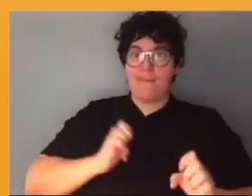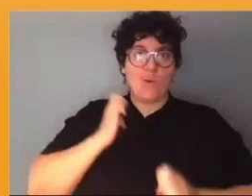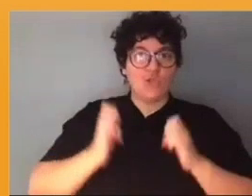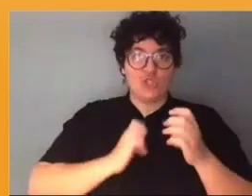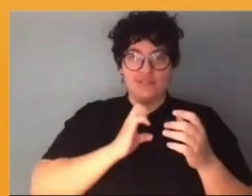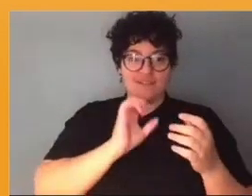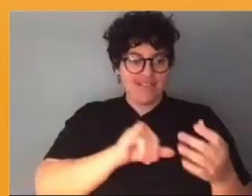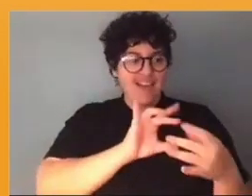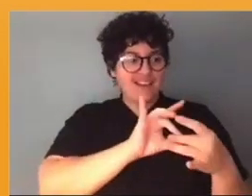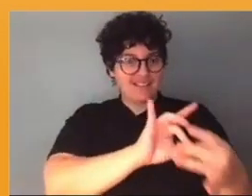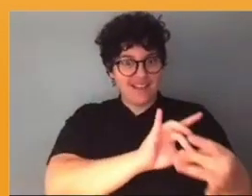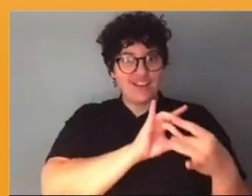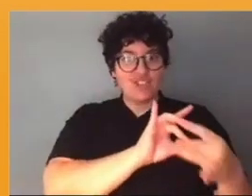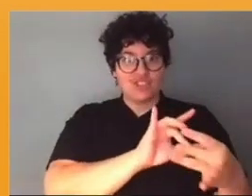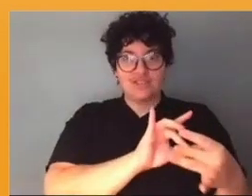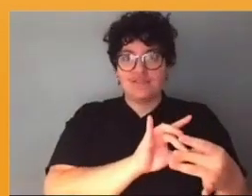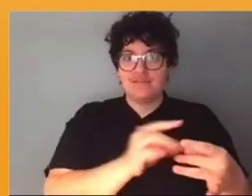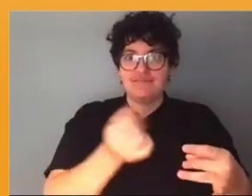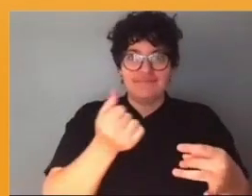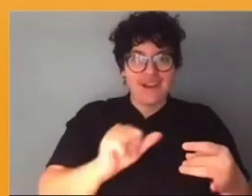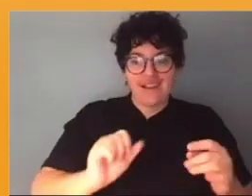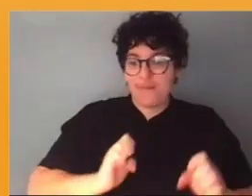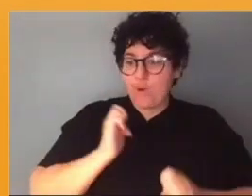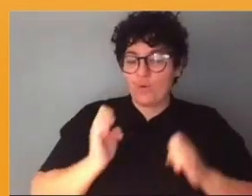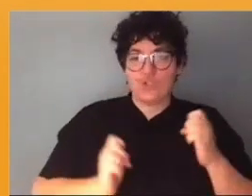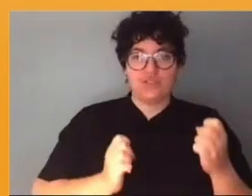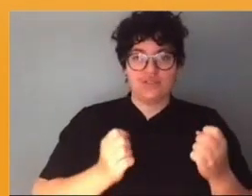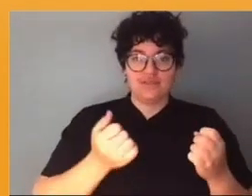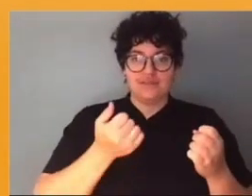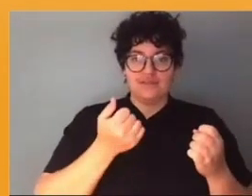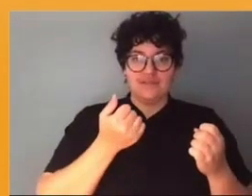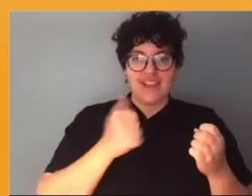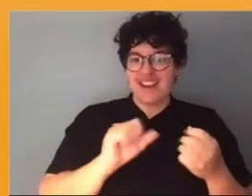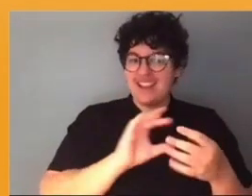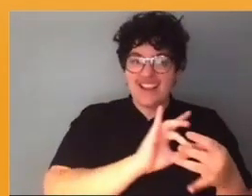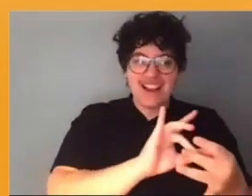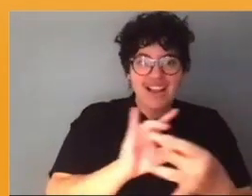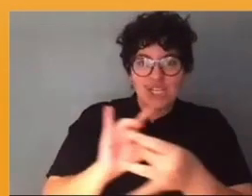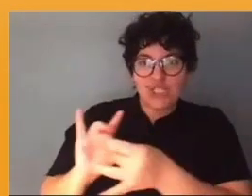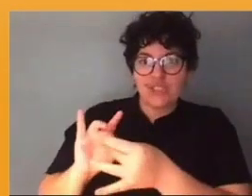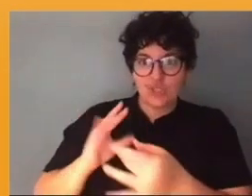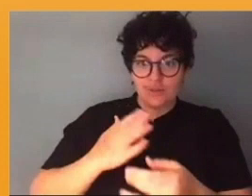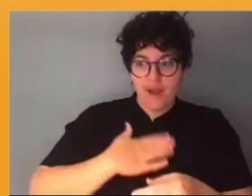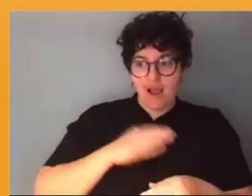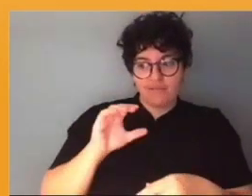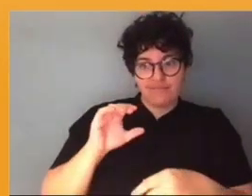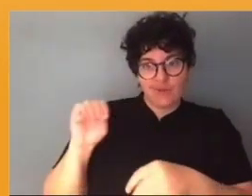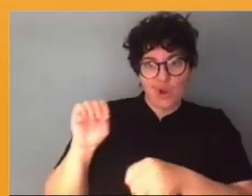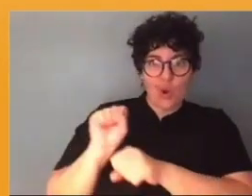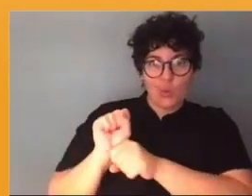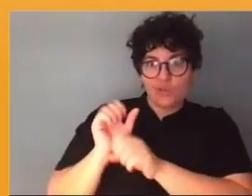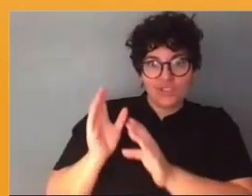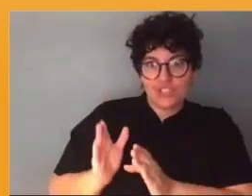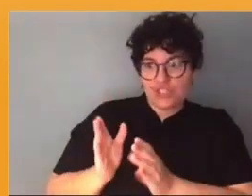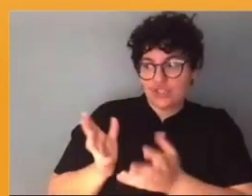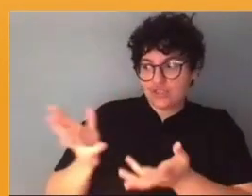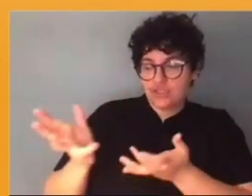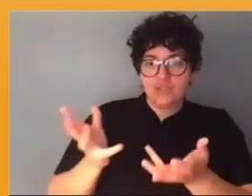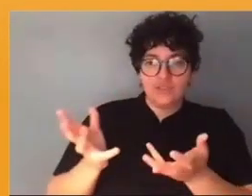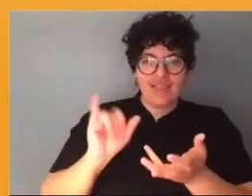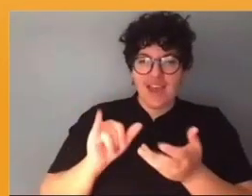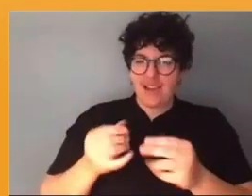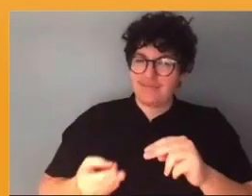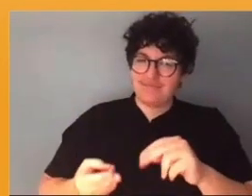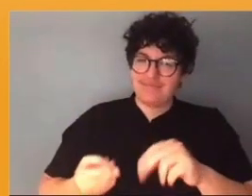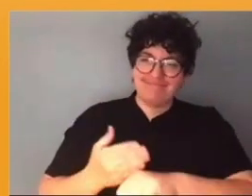Any emotion that I have, any connection that I have to the people that I work with, only betters my performance. And so